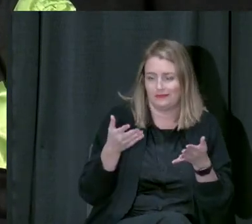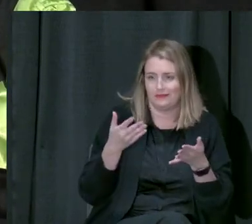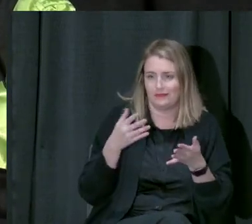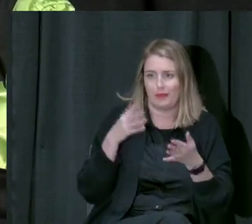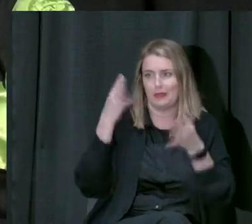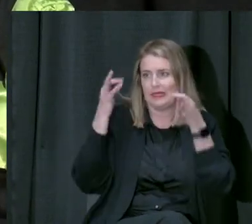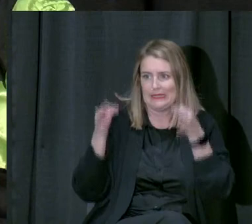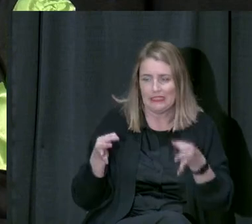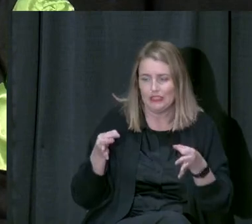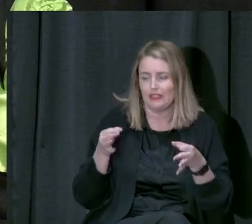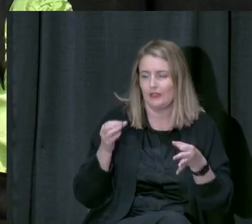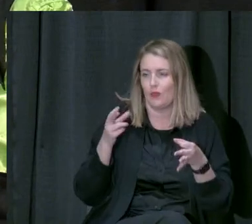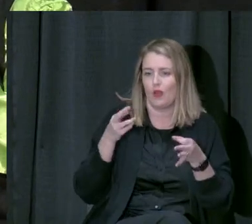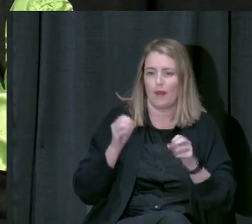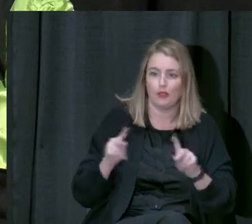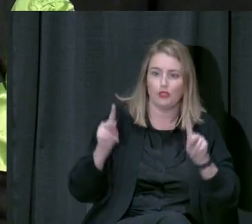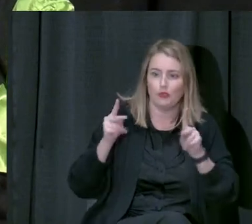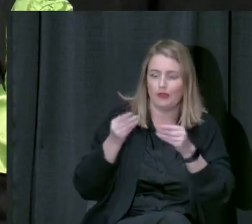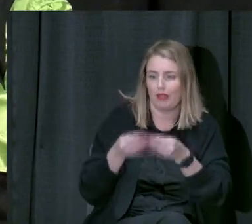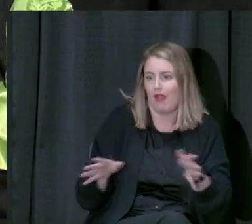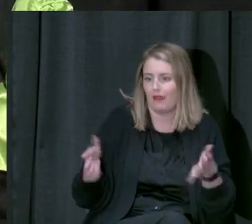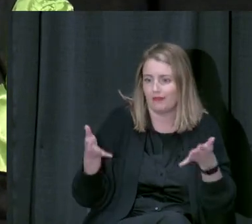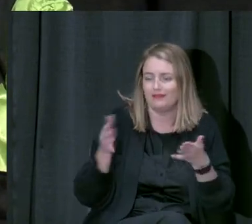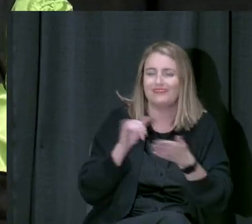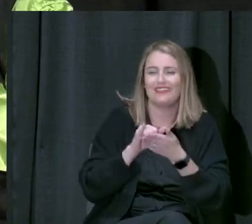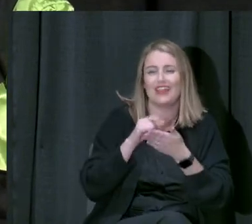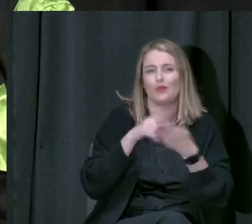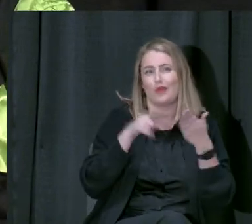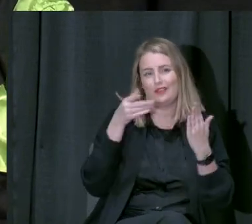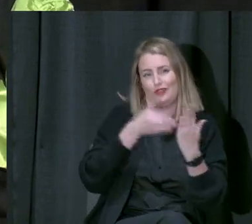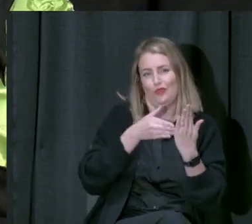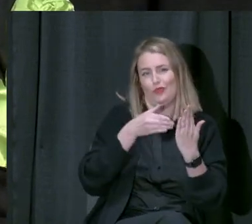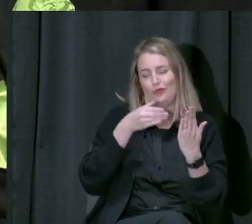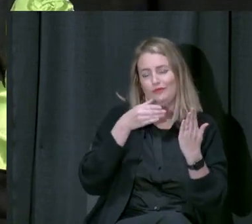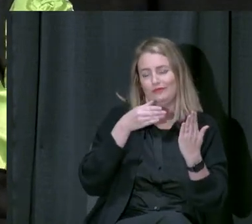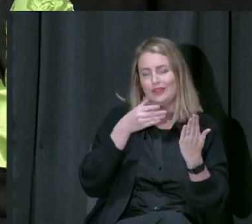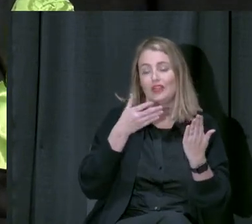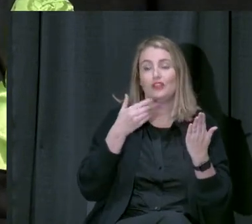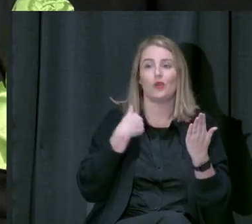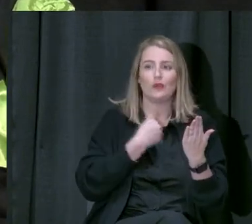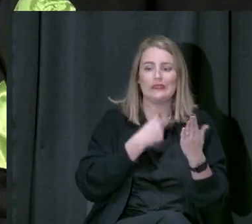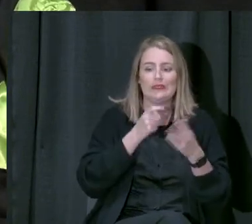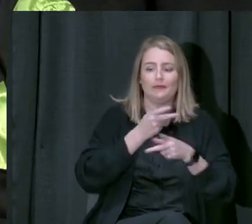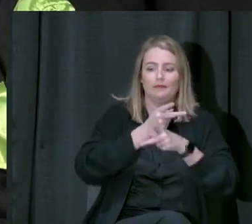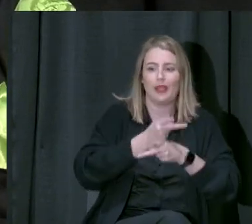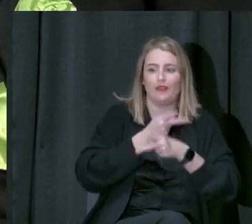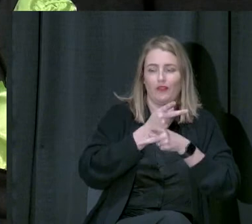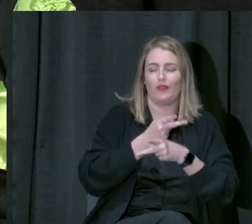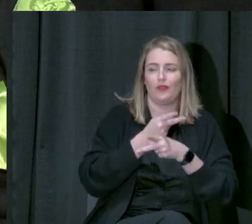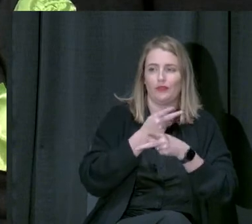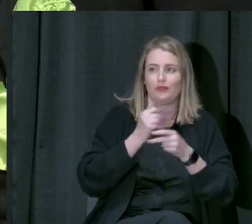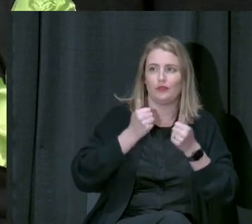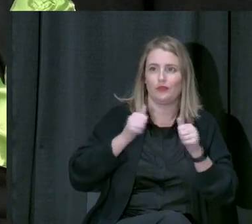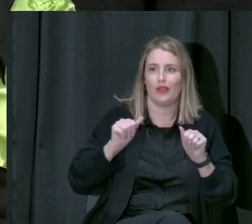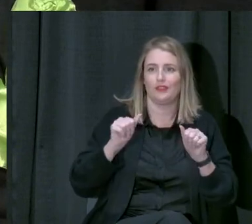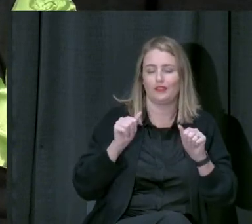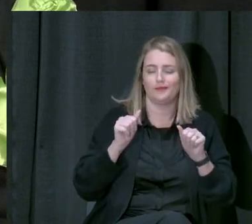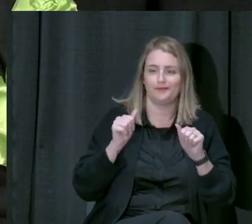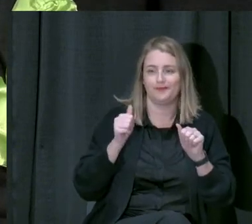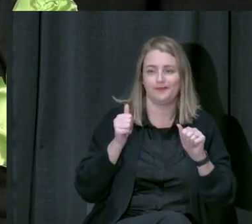or an opportunity, and that's what they're going to sue you for. So we need to be careful about trying